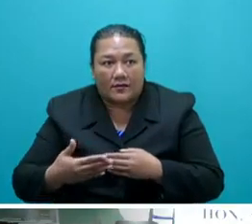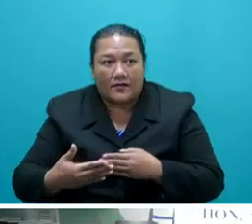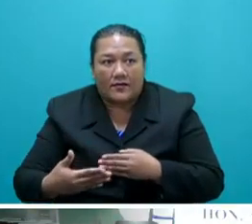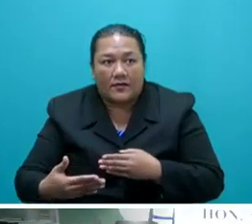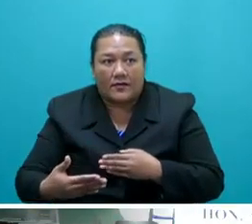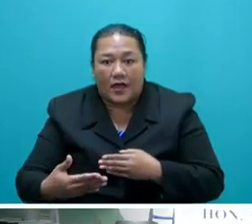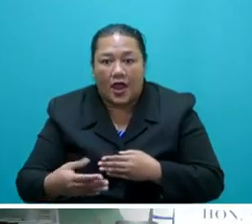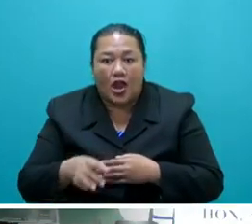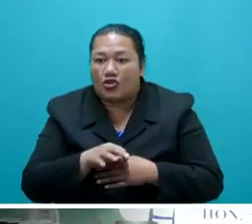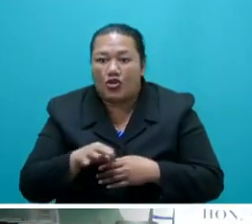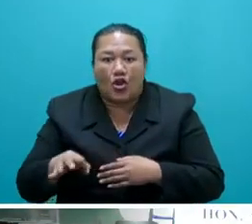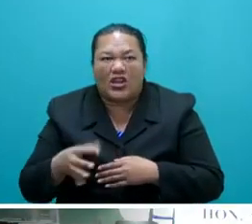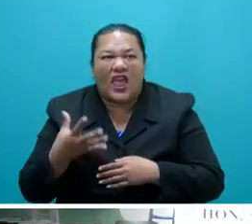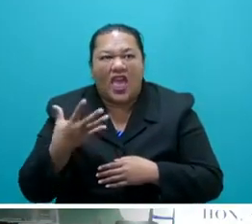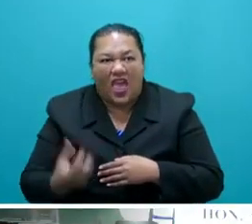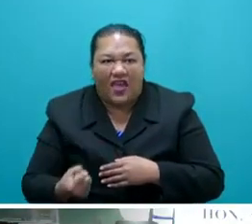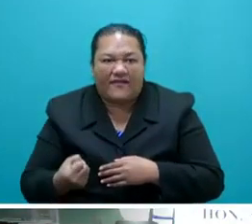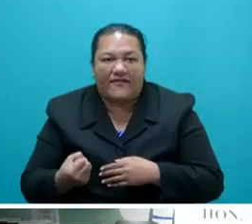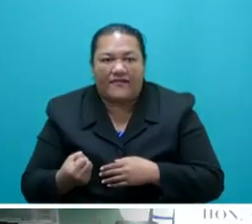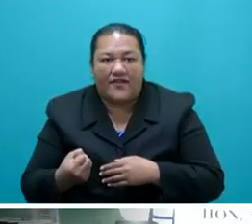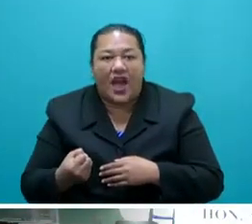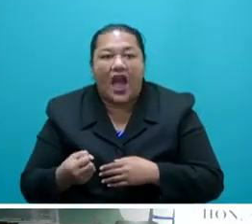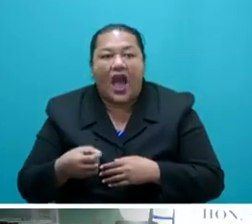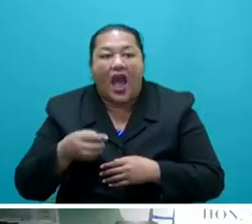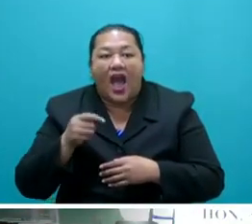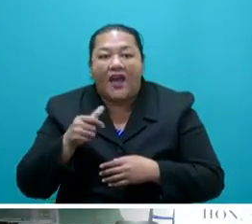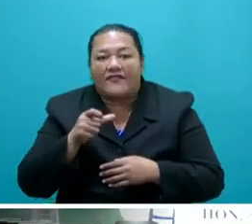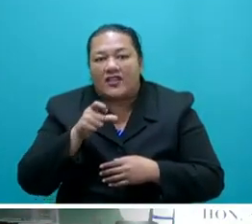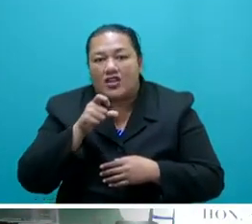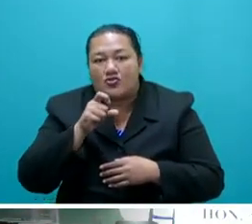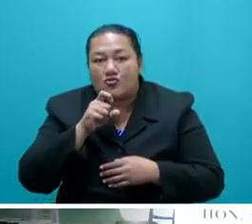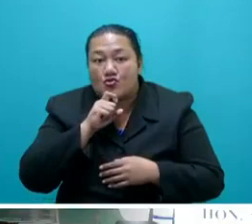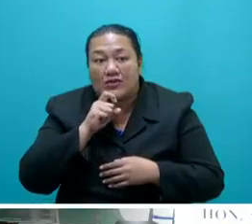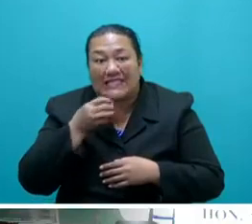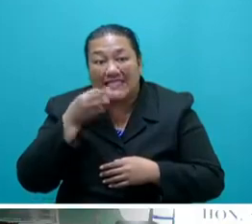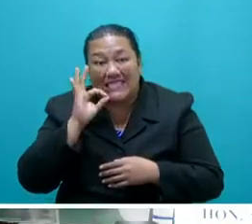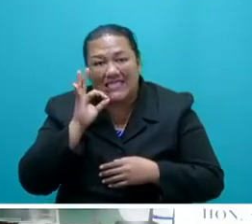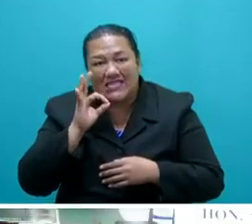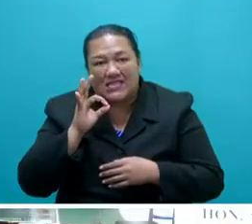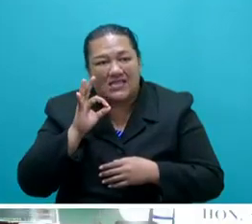tea. Just that, Honourable Speaker, sir.